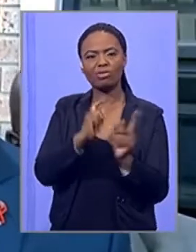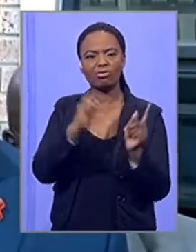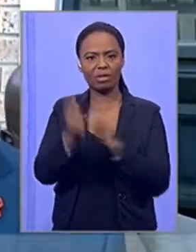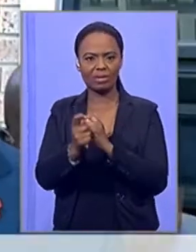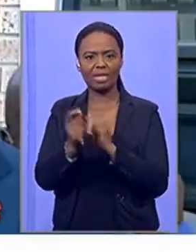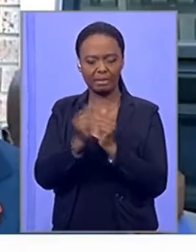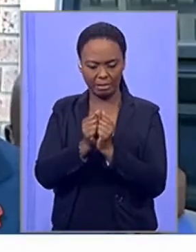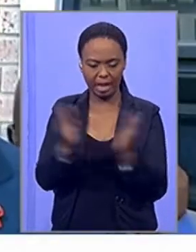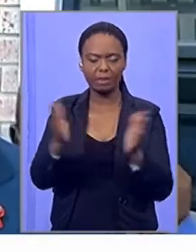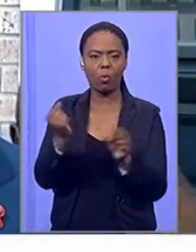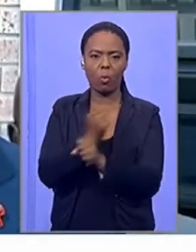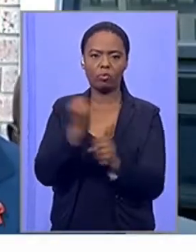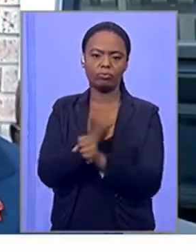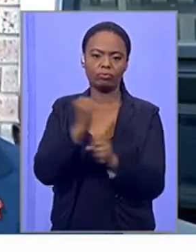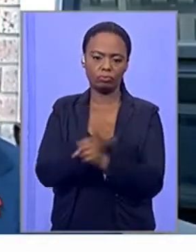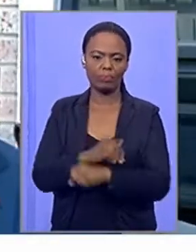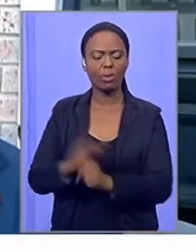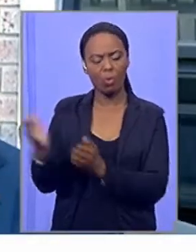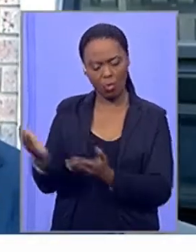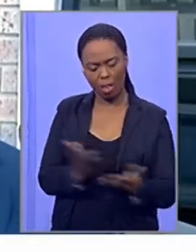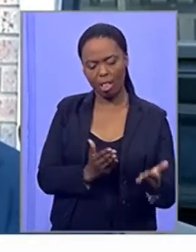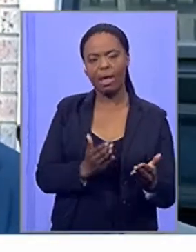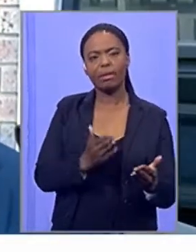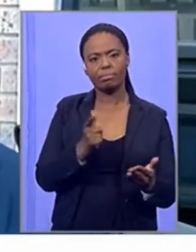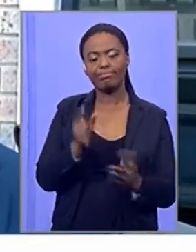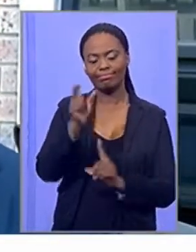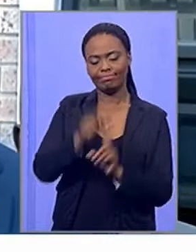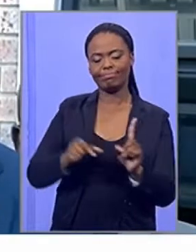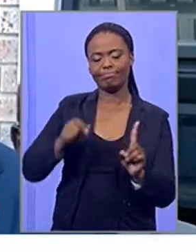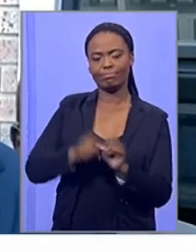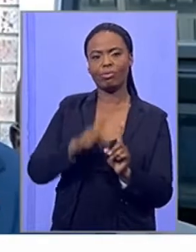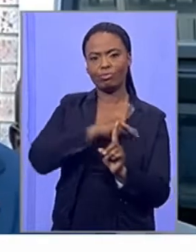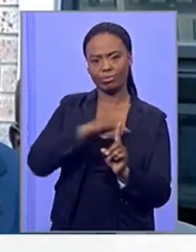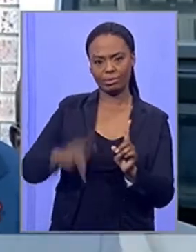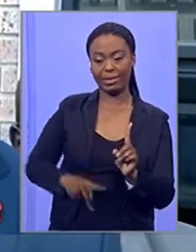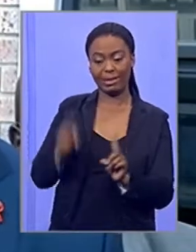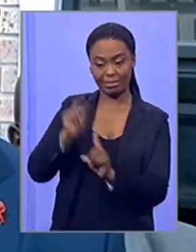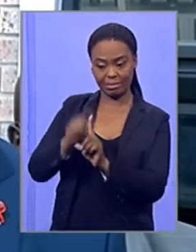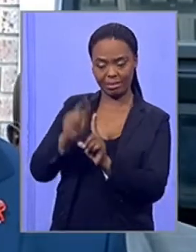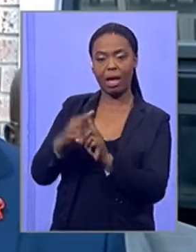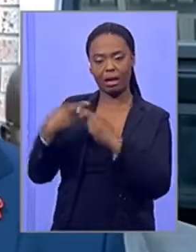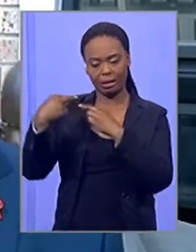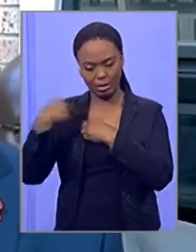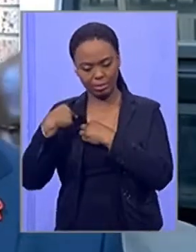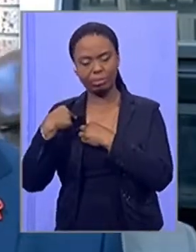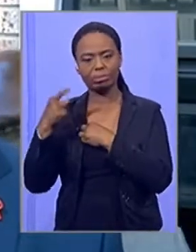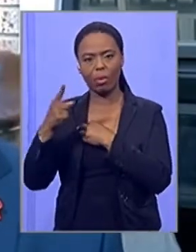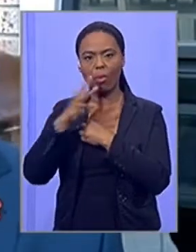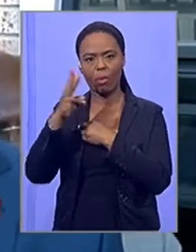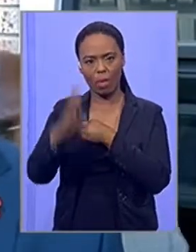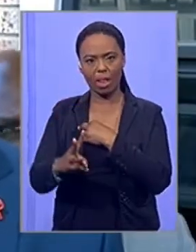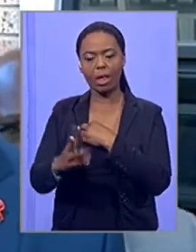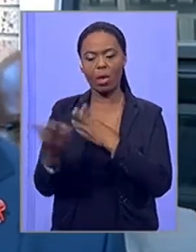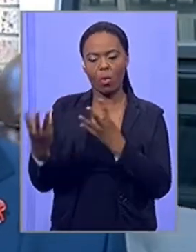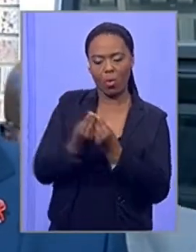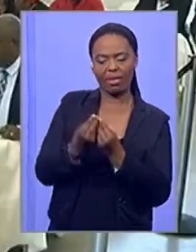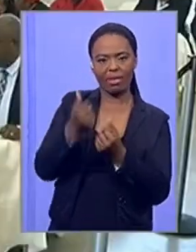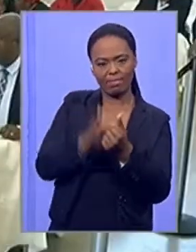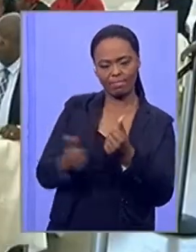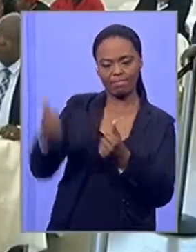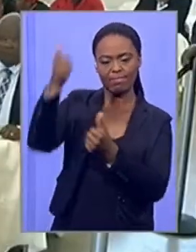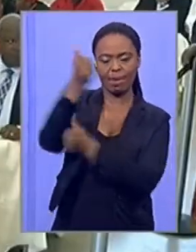premier. As I said in my message, we will hold her accountable together with her